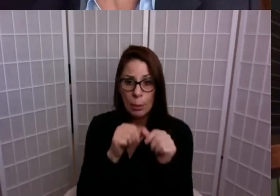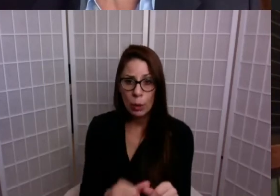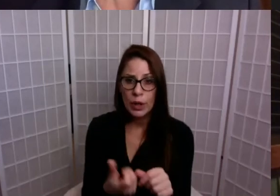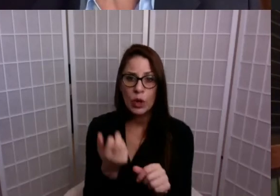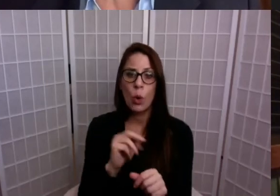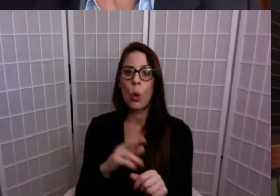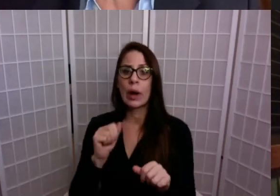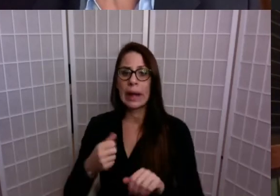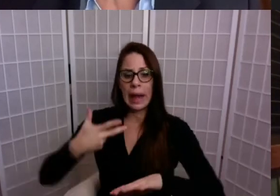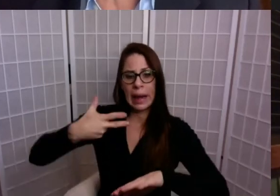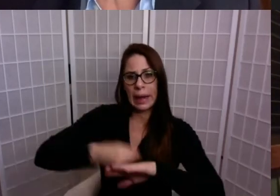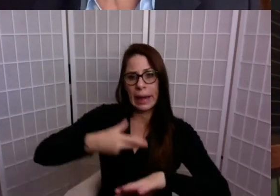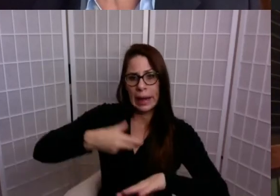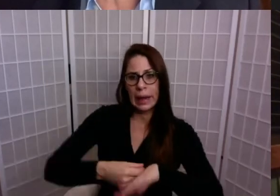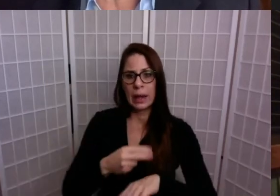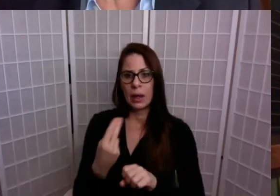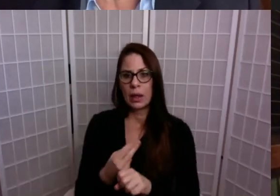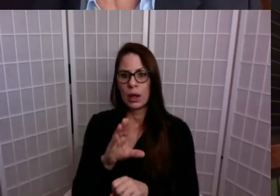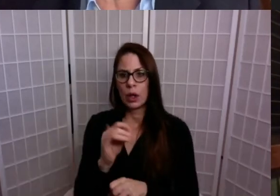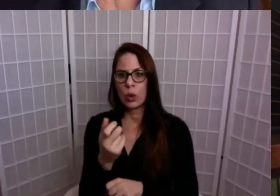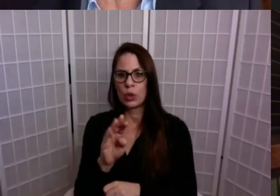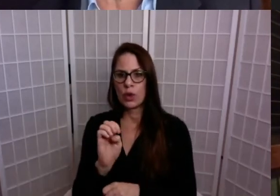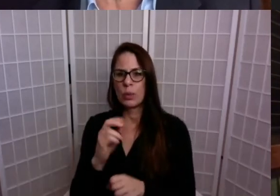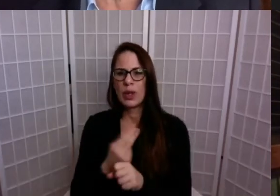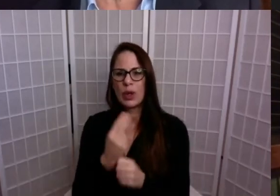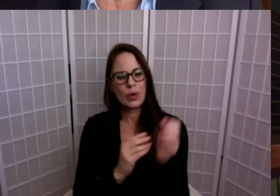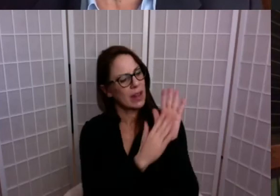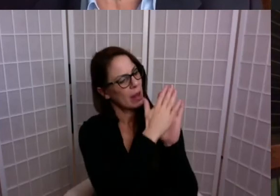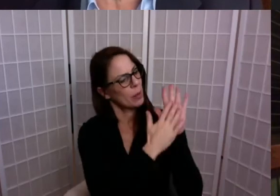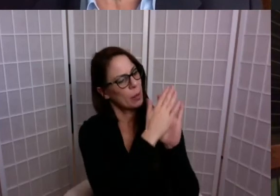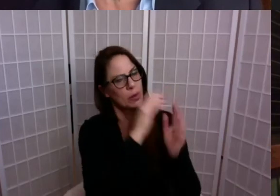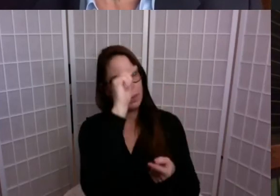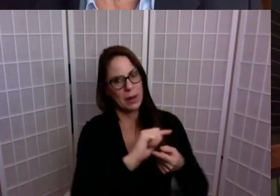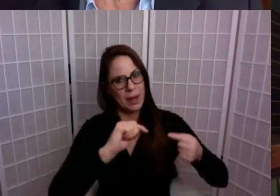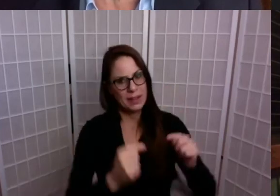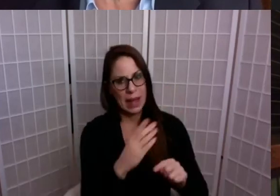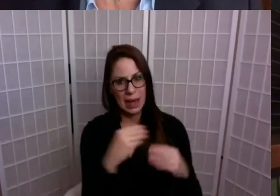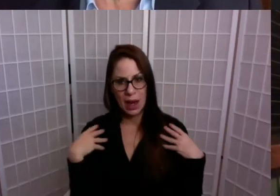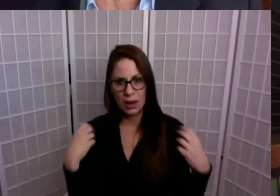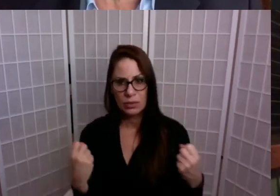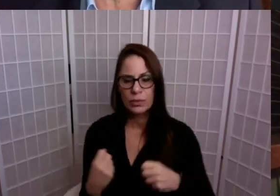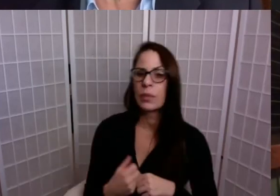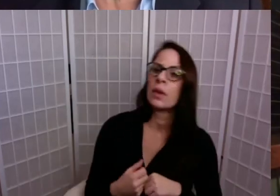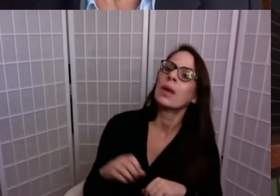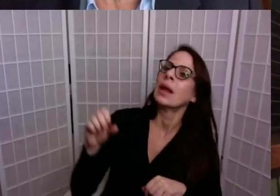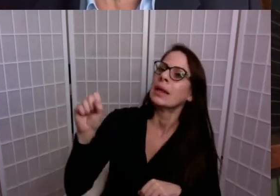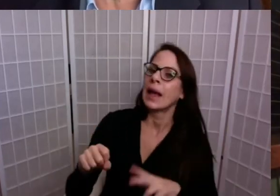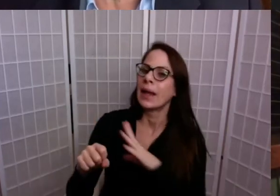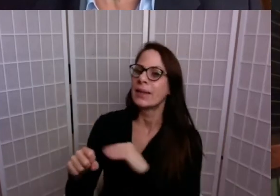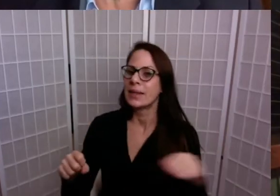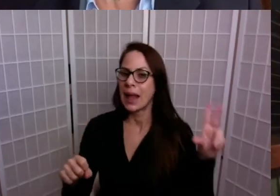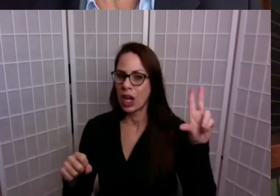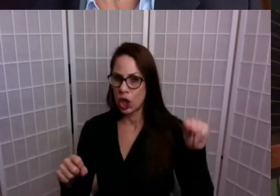injection be used in the upper palm to minimize pain in that area? So yes and no.